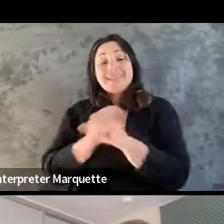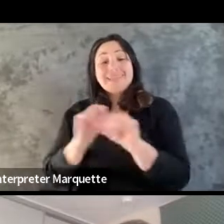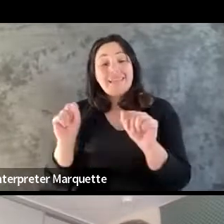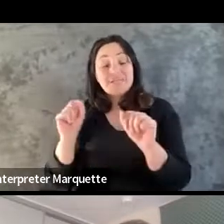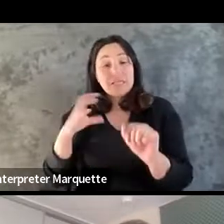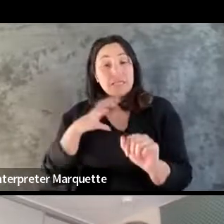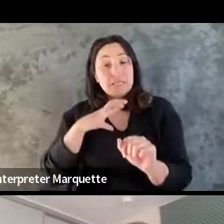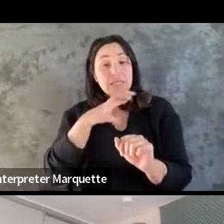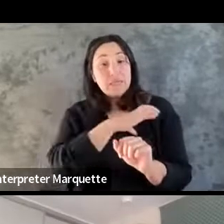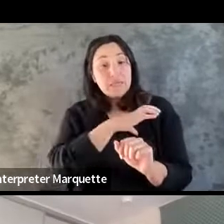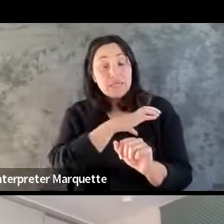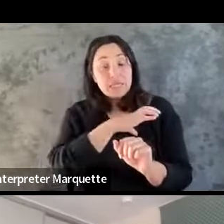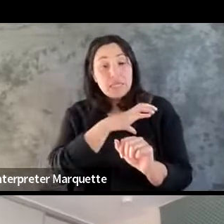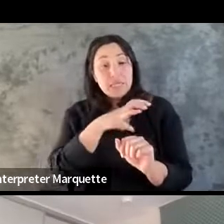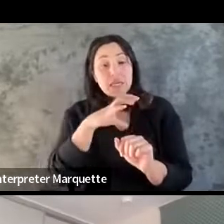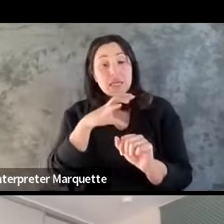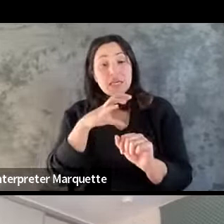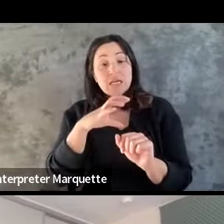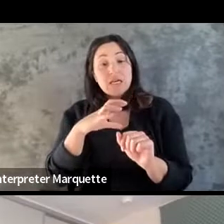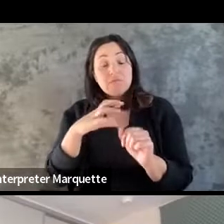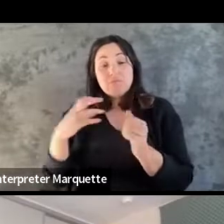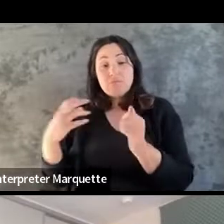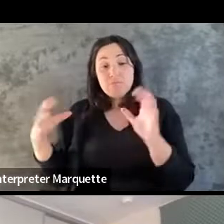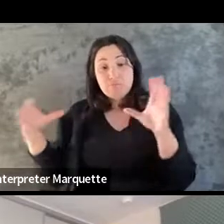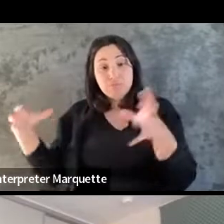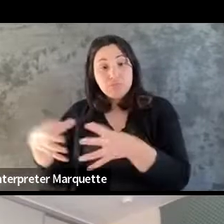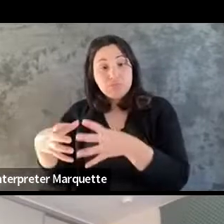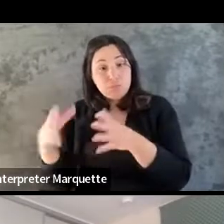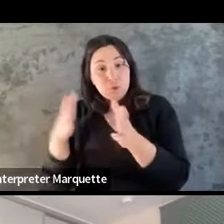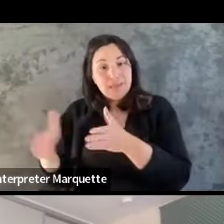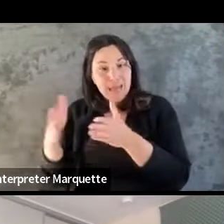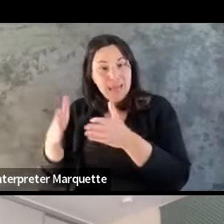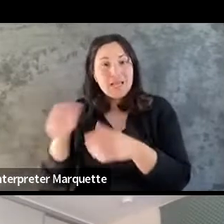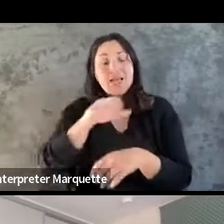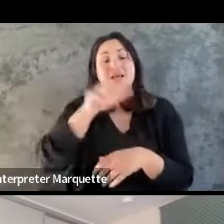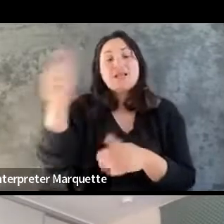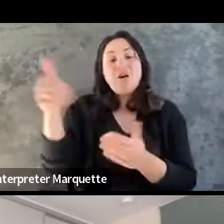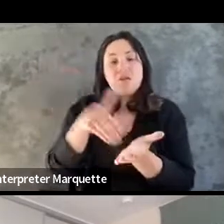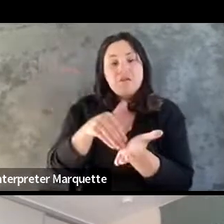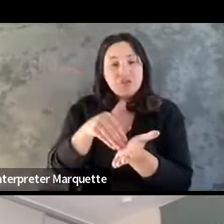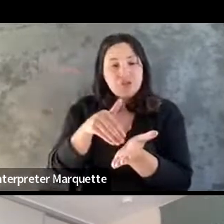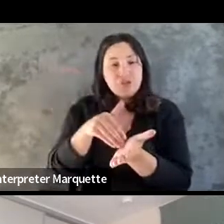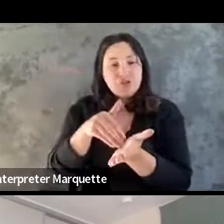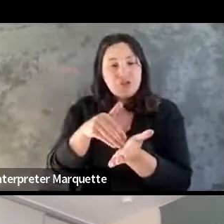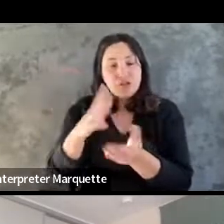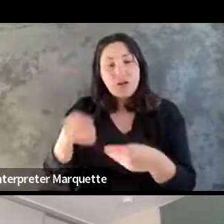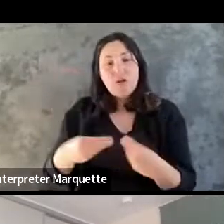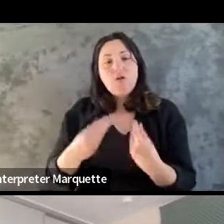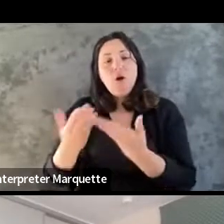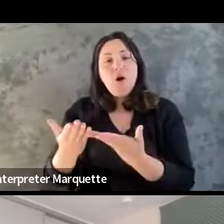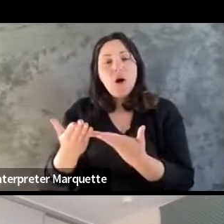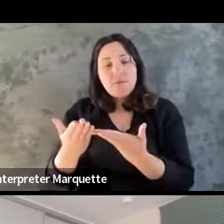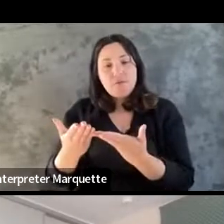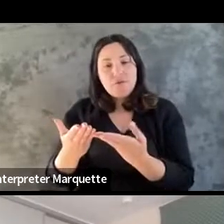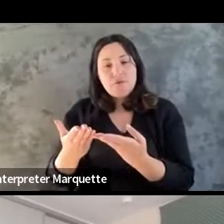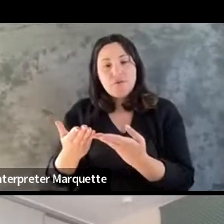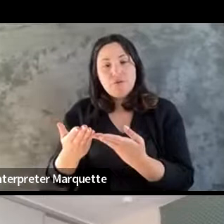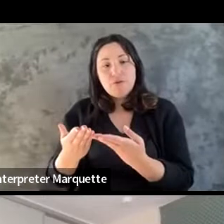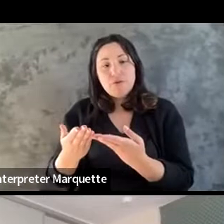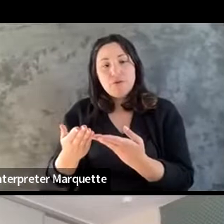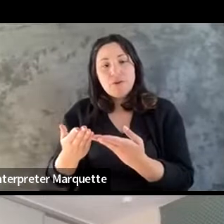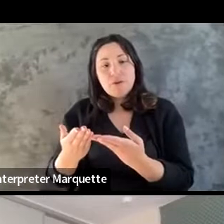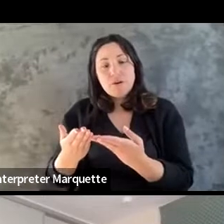committee or the committee for the safety plan was coming together, another physician at the school actually offered to bring